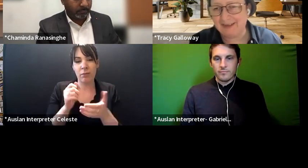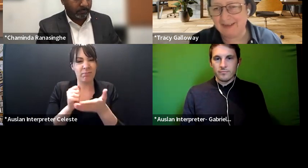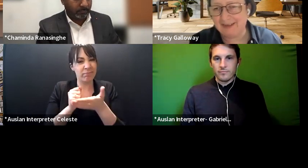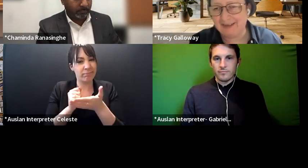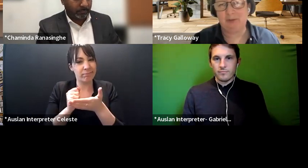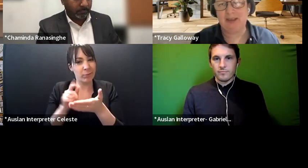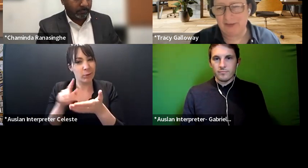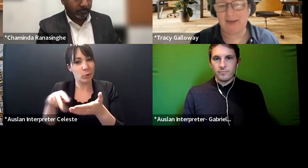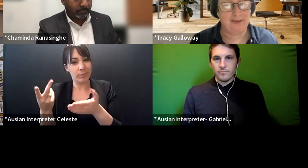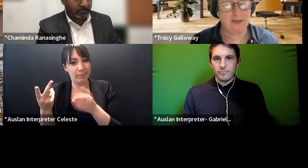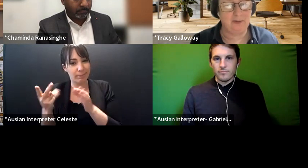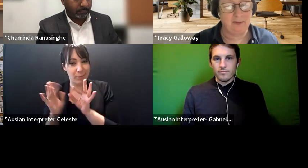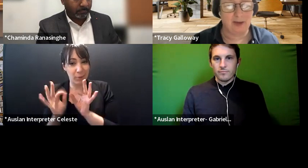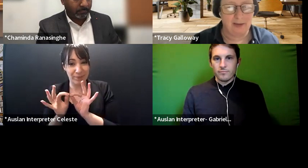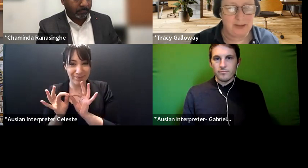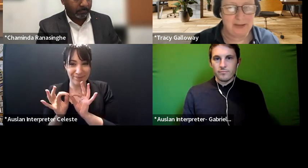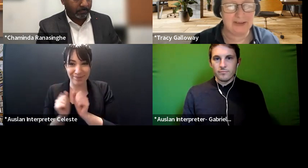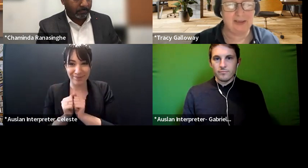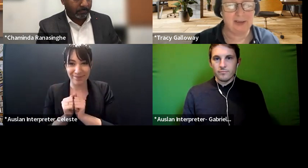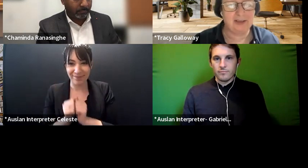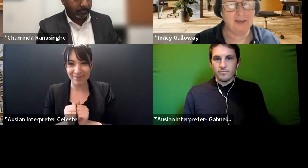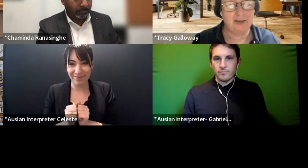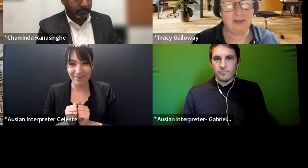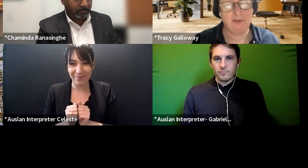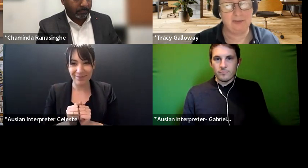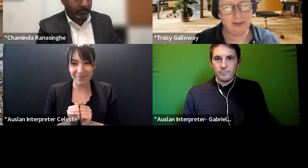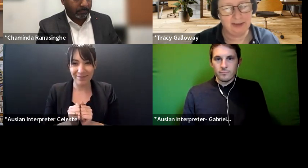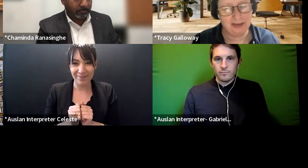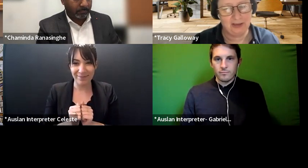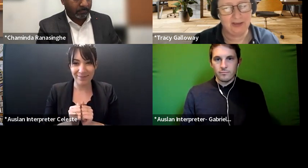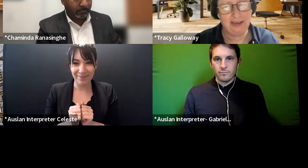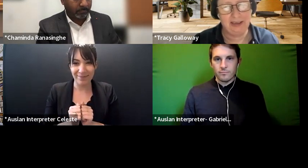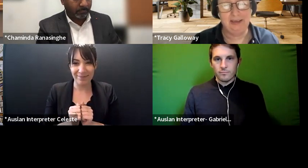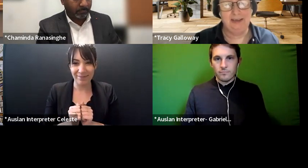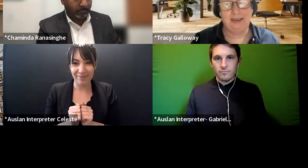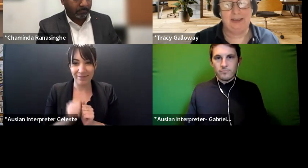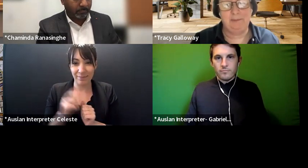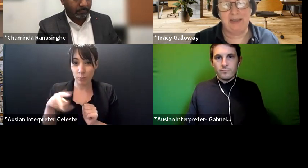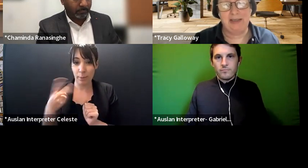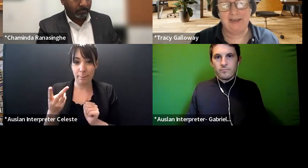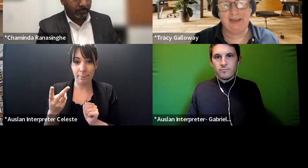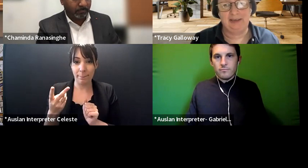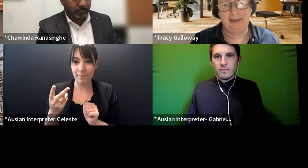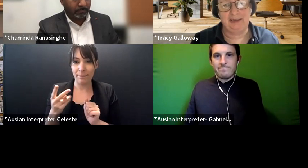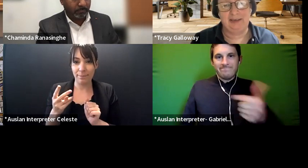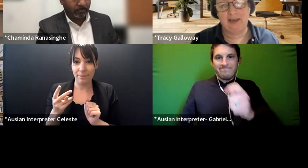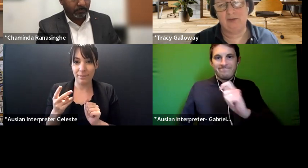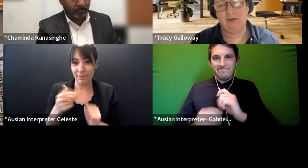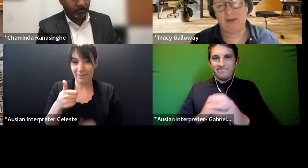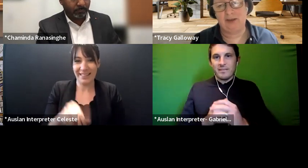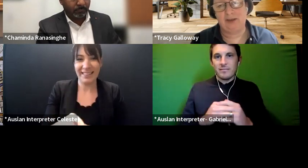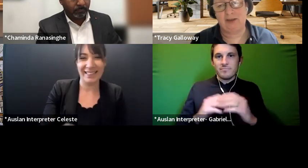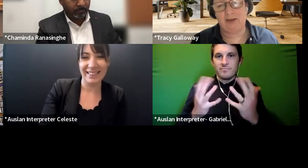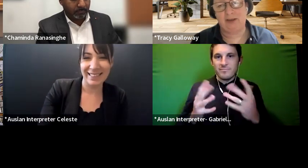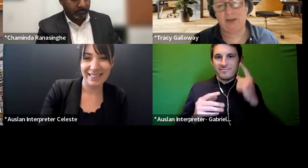so really struggled through that sort of environment, just having to do everything digitally. And